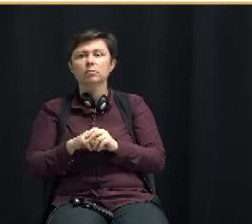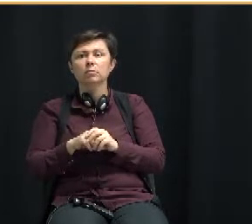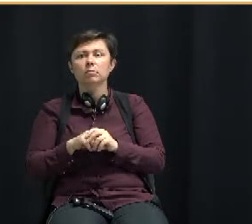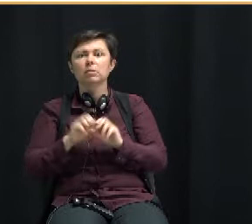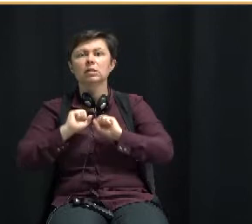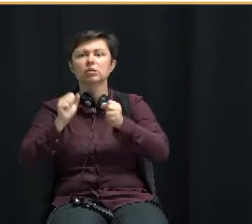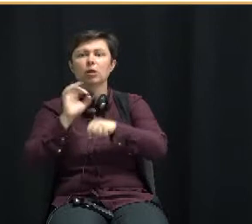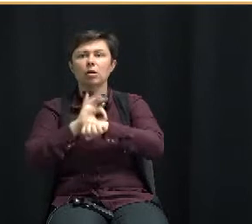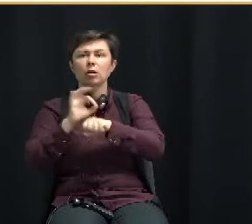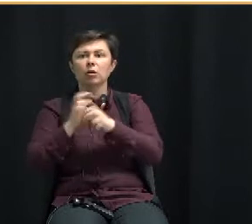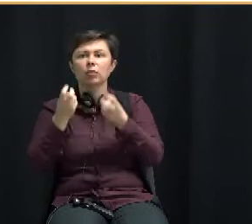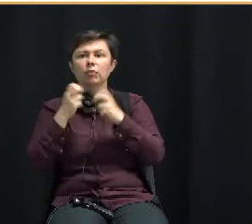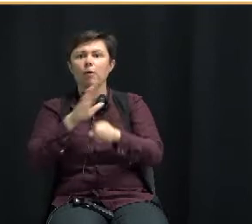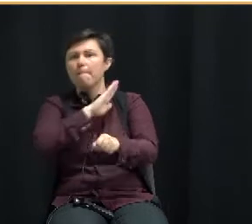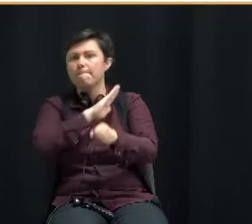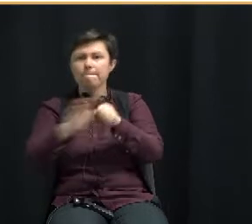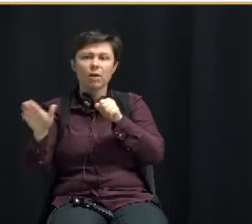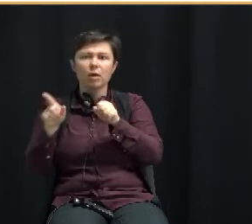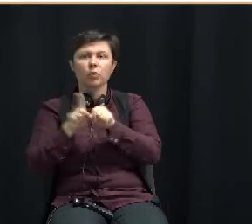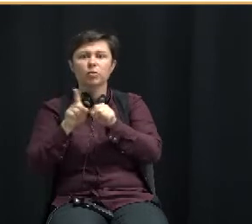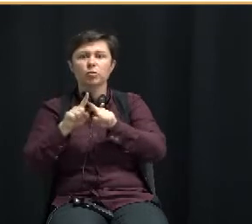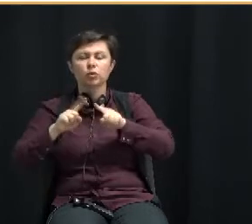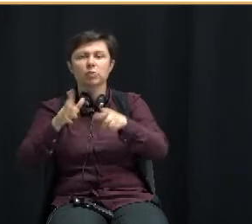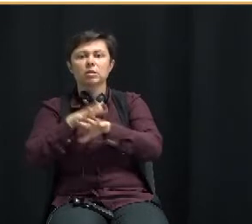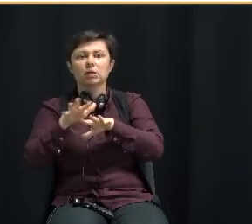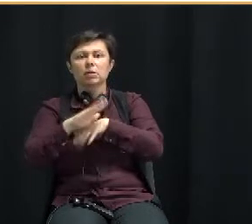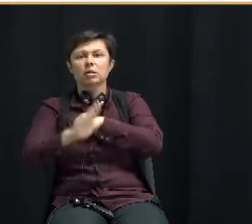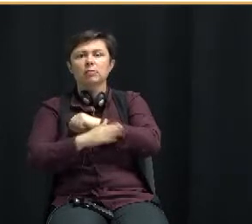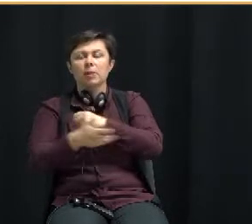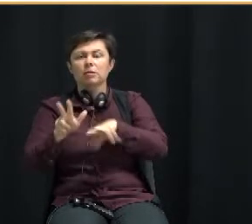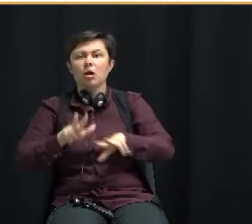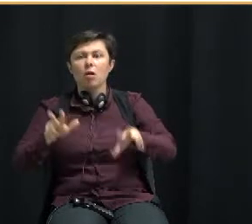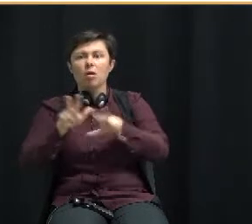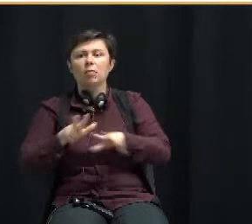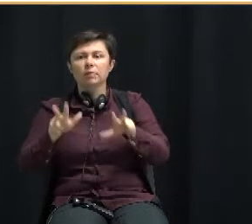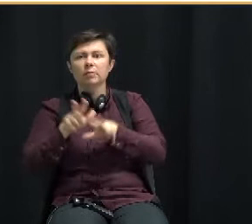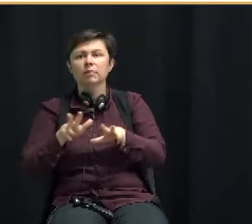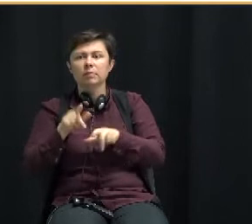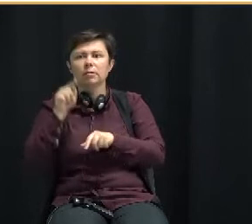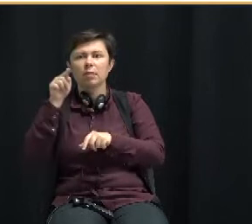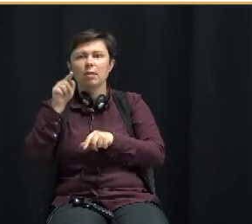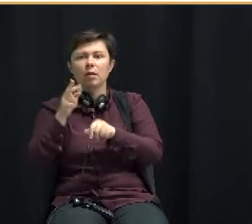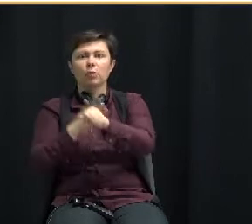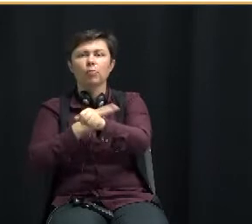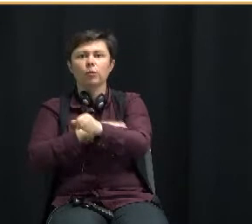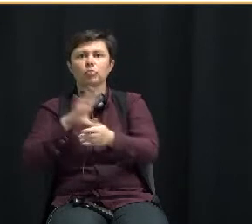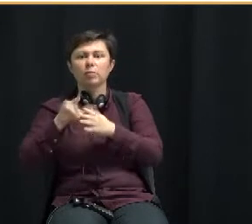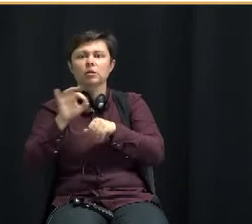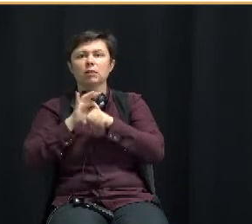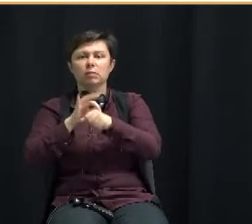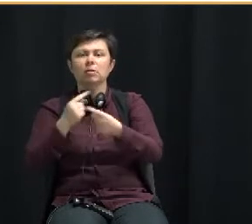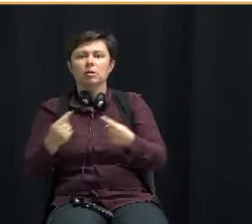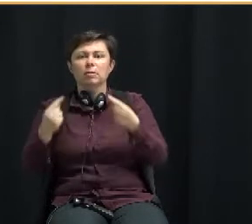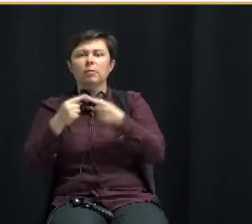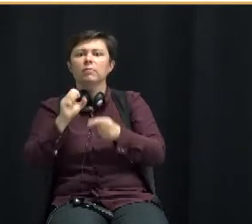there is actually a project to create a system for family support, and the